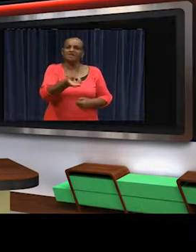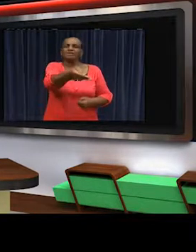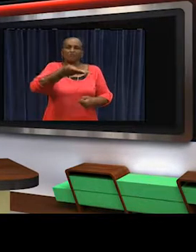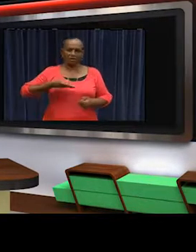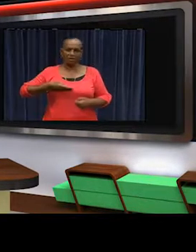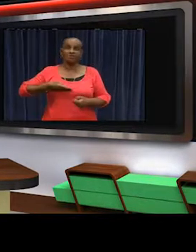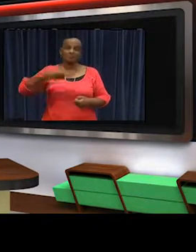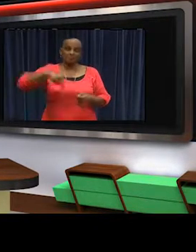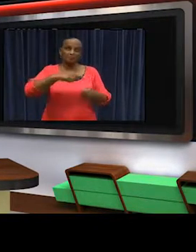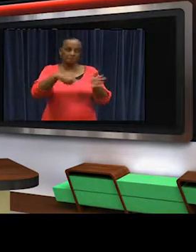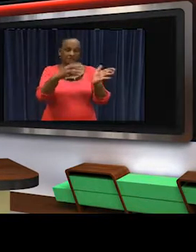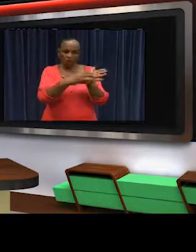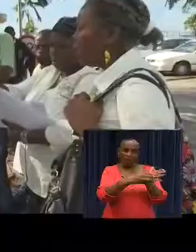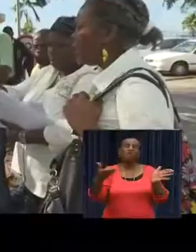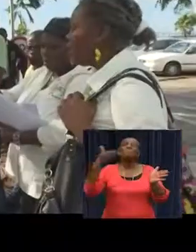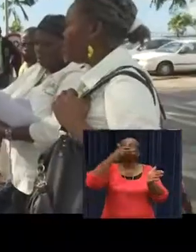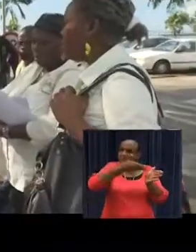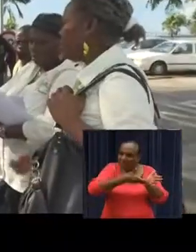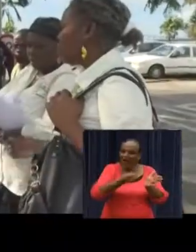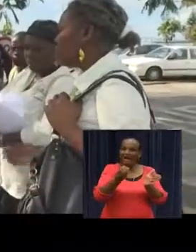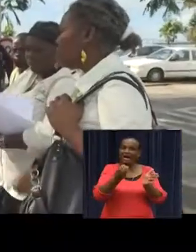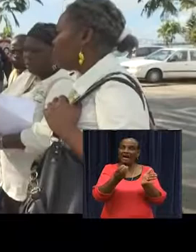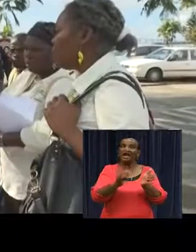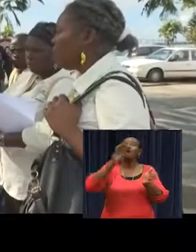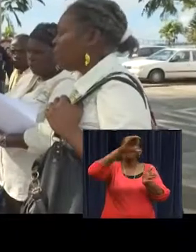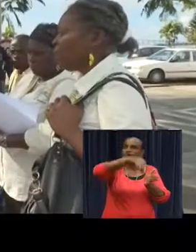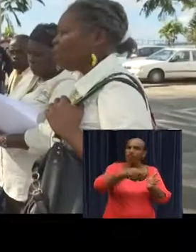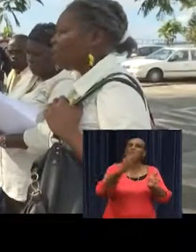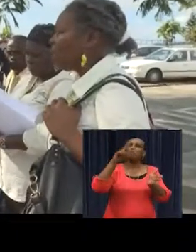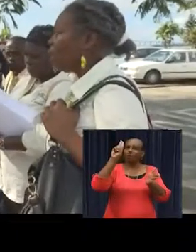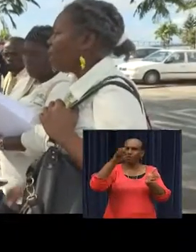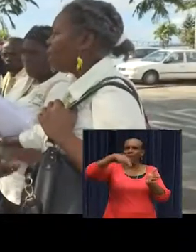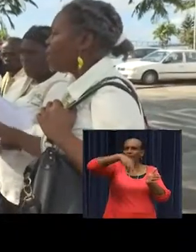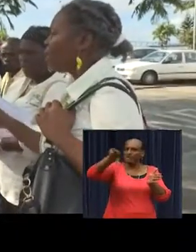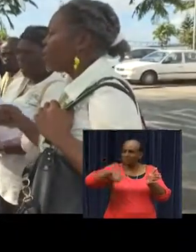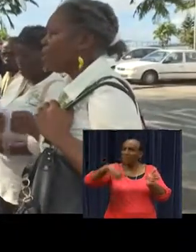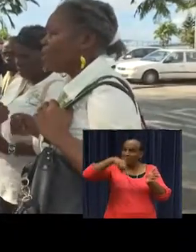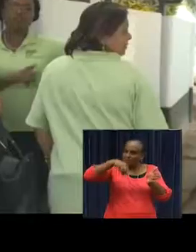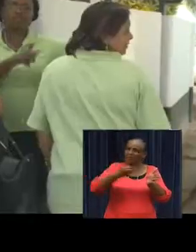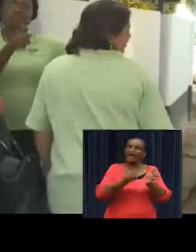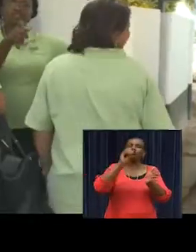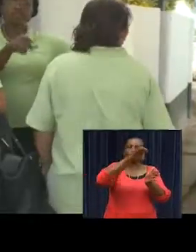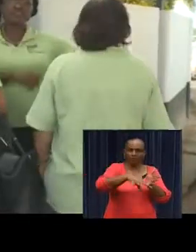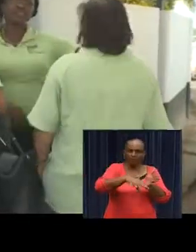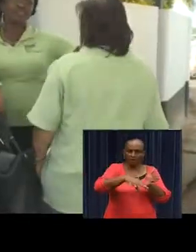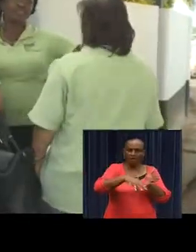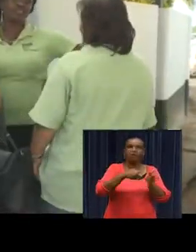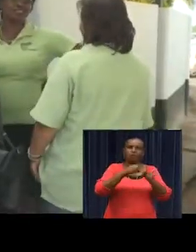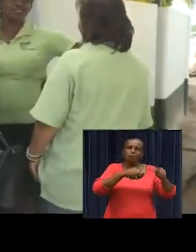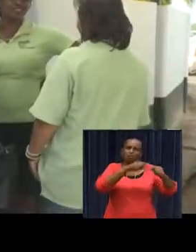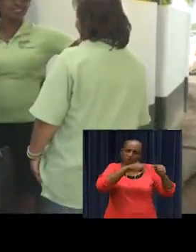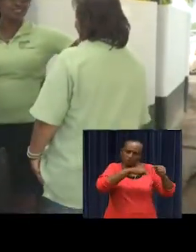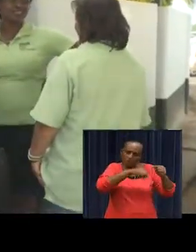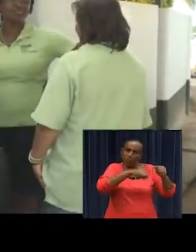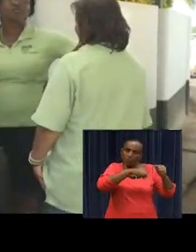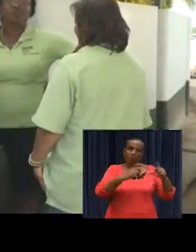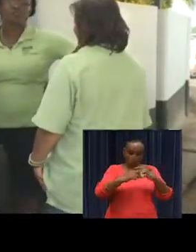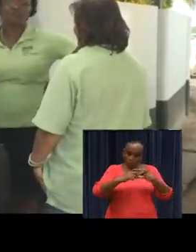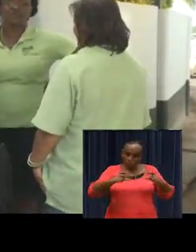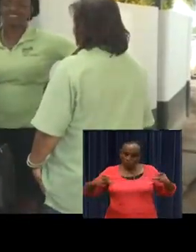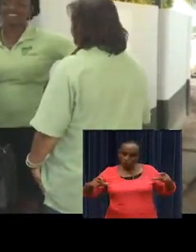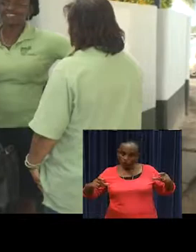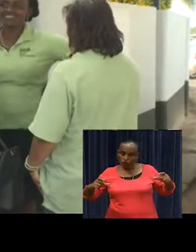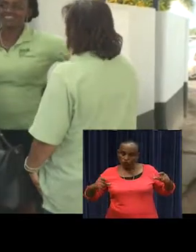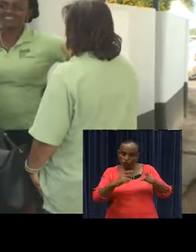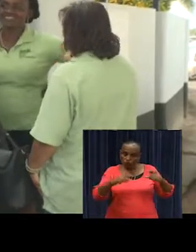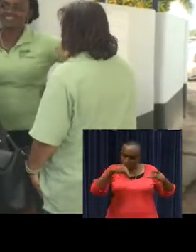Geerling-Simons accepted this petition. The petition states that the transfer of the promised salary payment to the Medis Ascending should be transferred